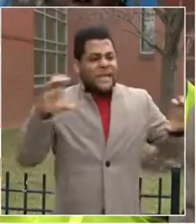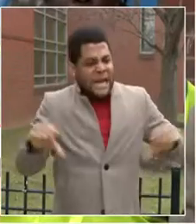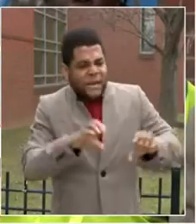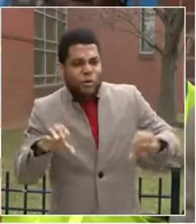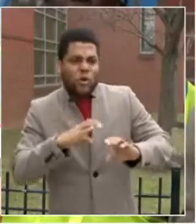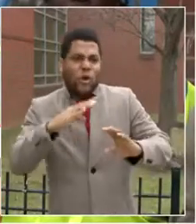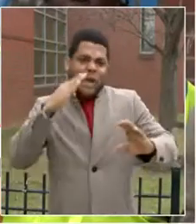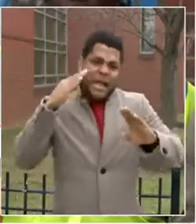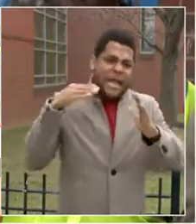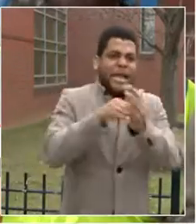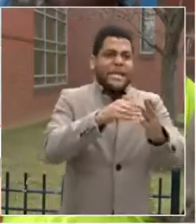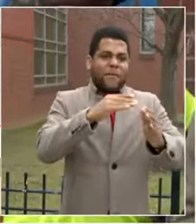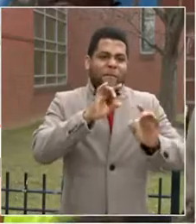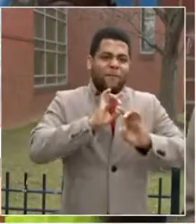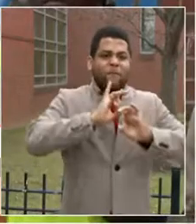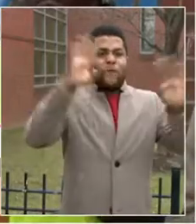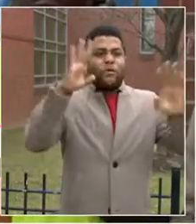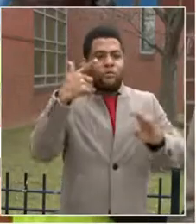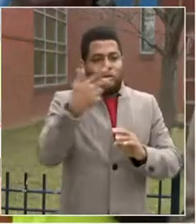city.